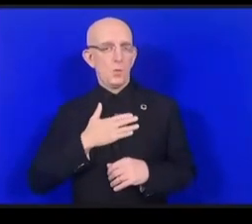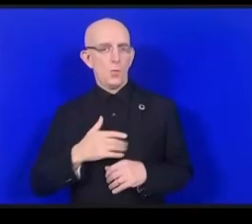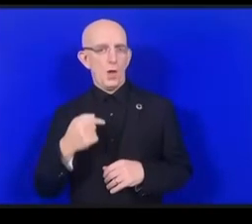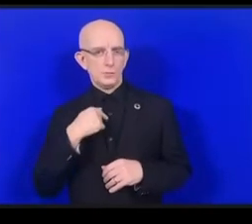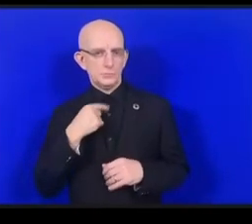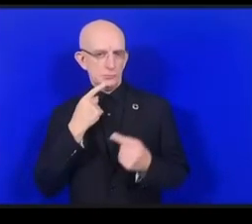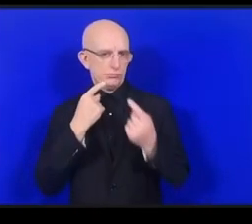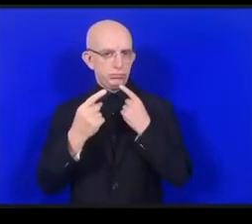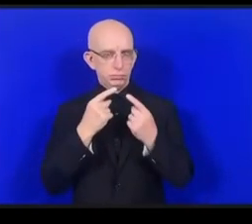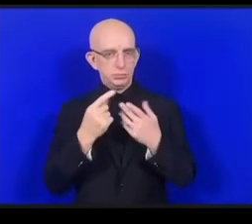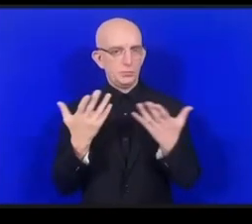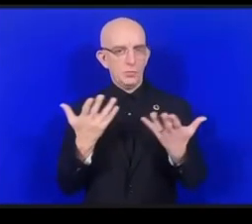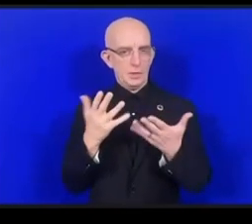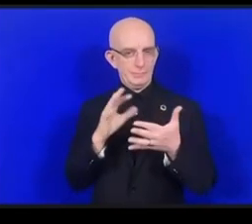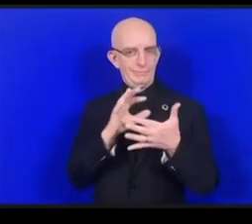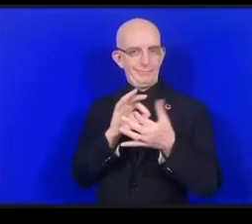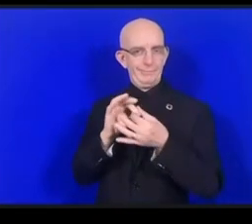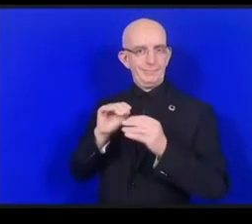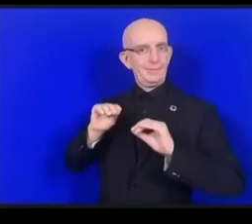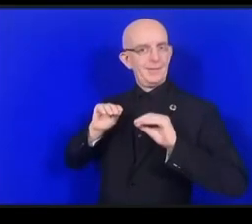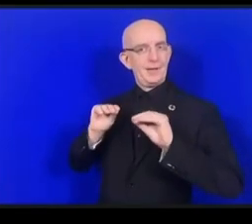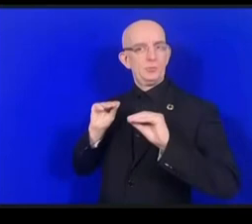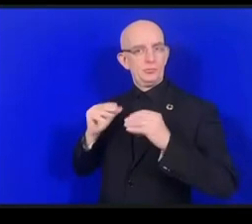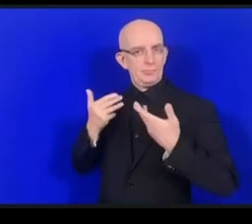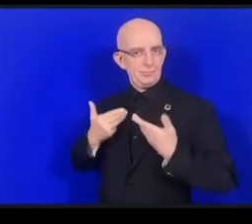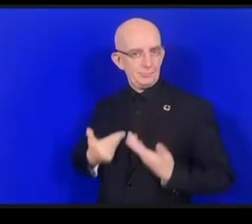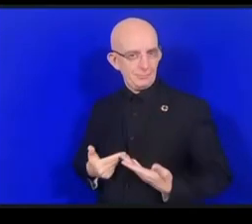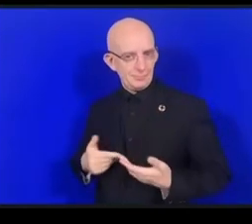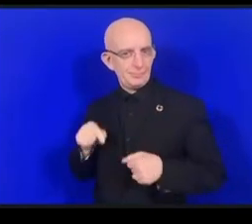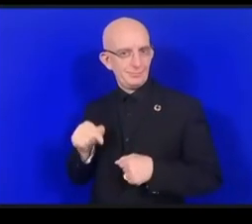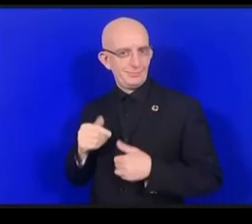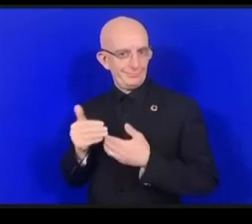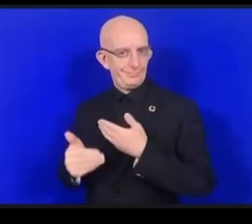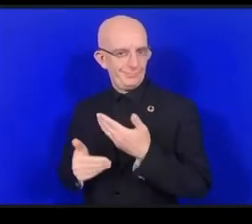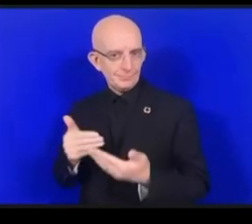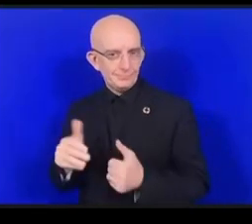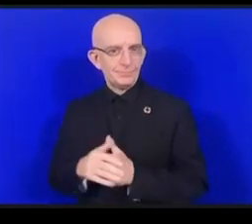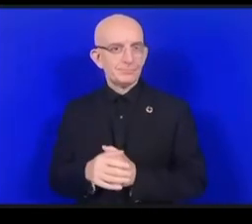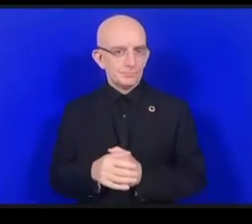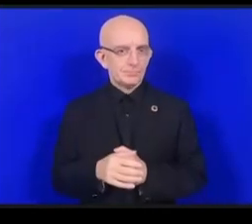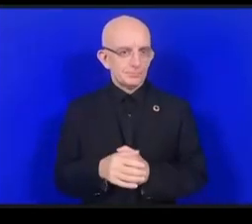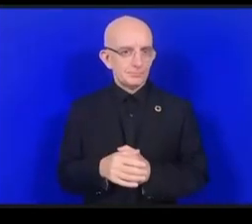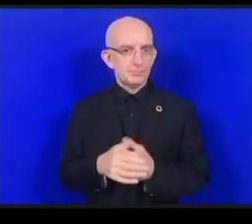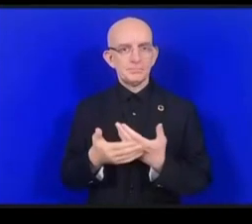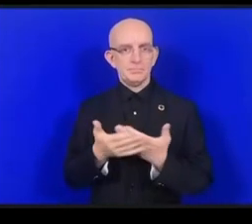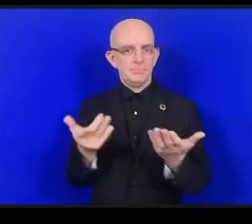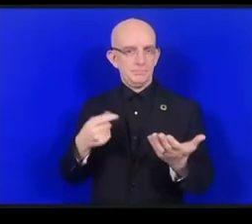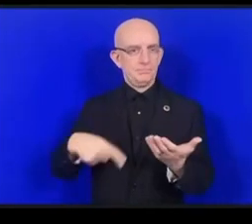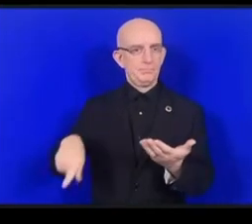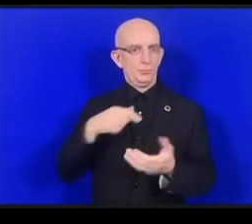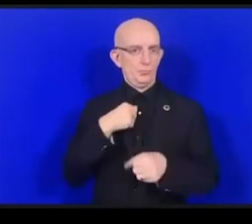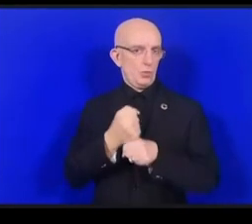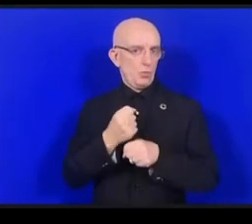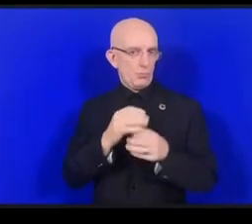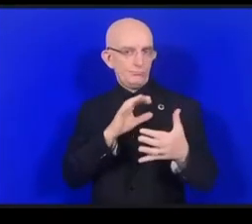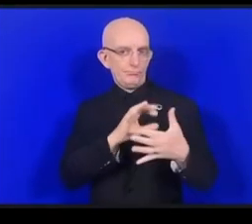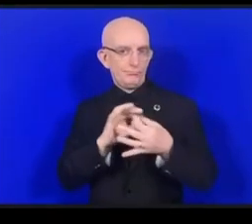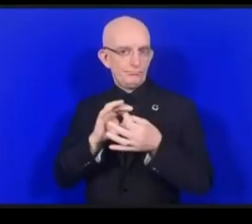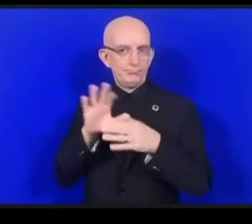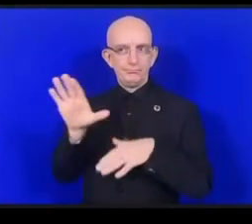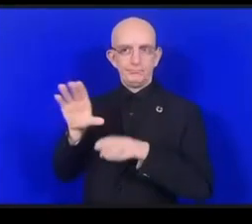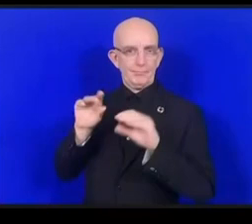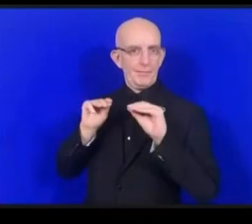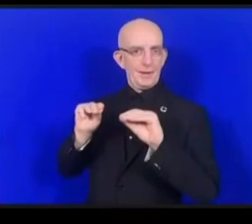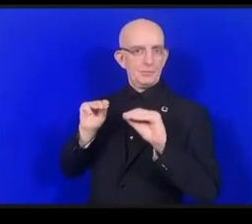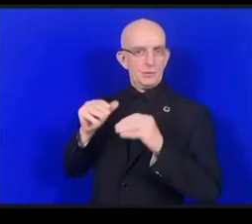and faculty within them who are creating open educational resources to develop these kinds of standards that are 508 compliant. So